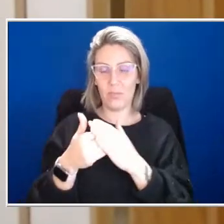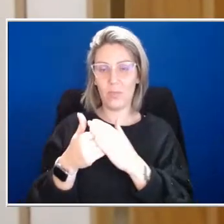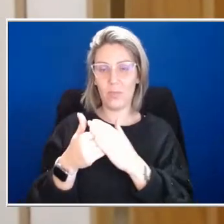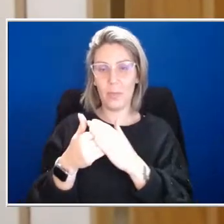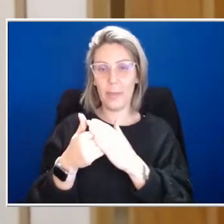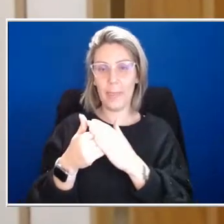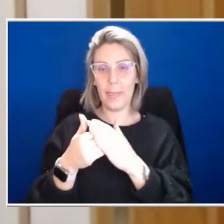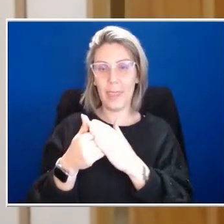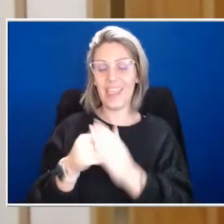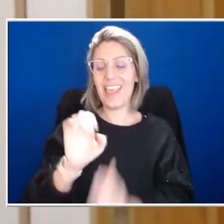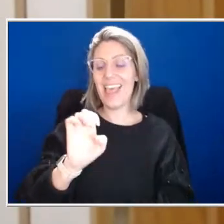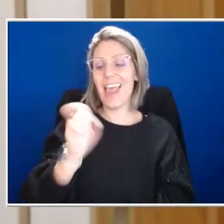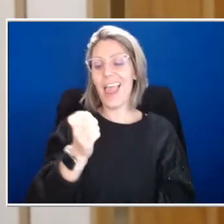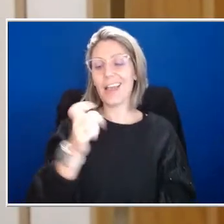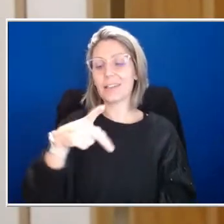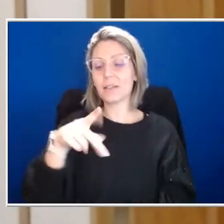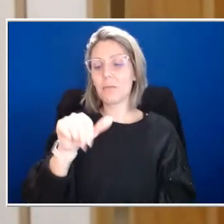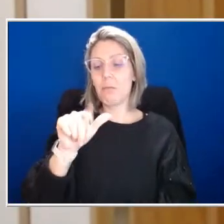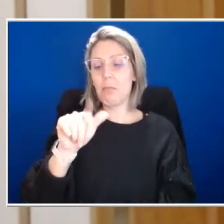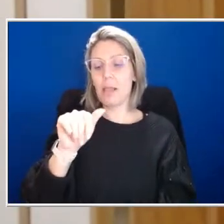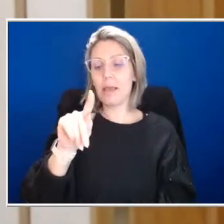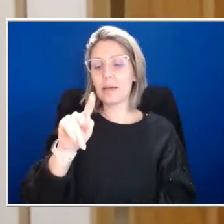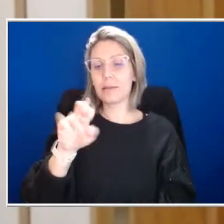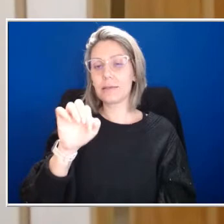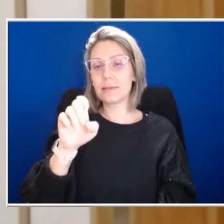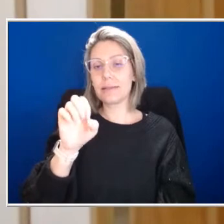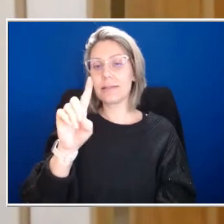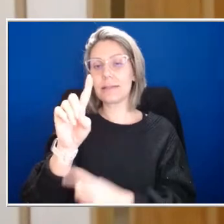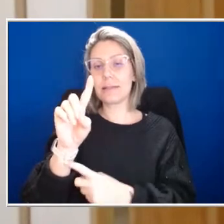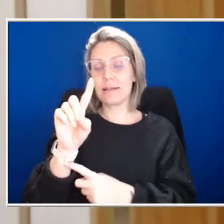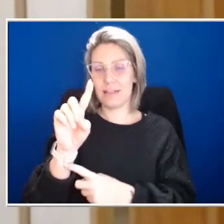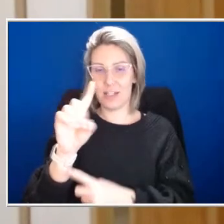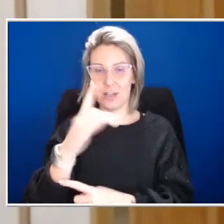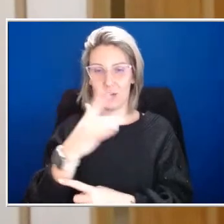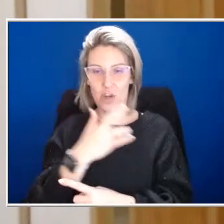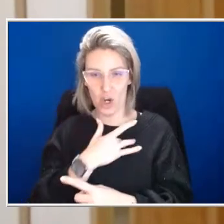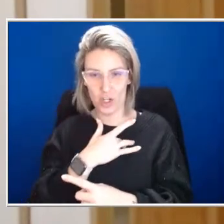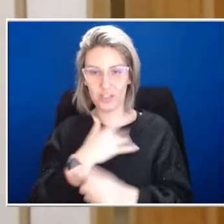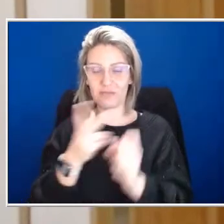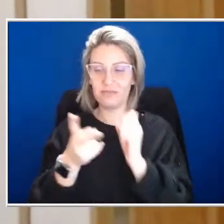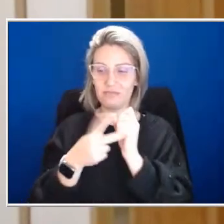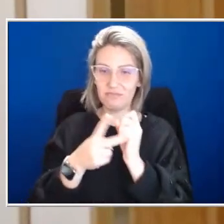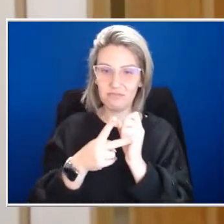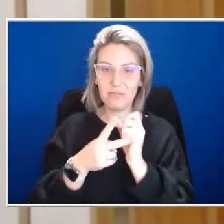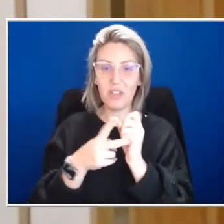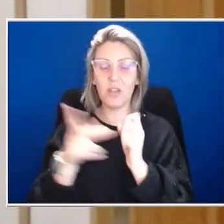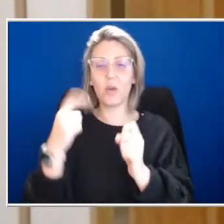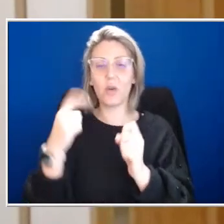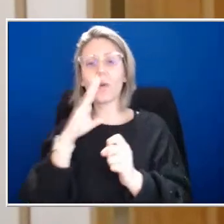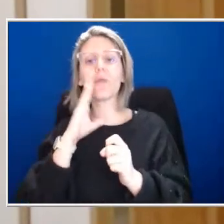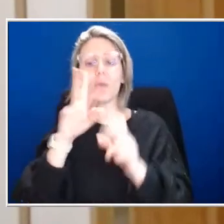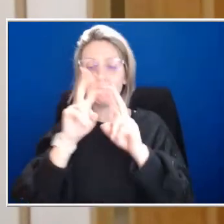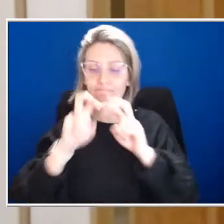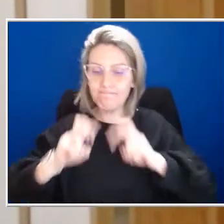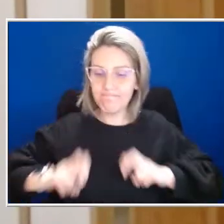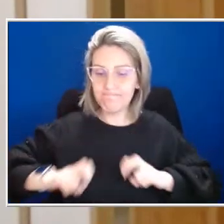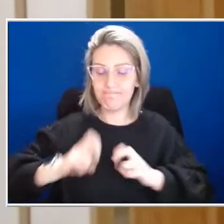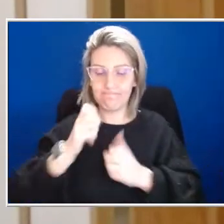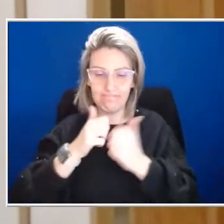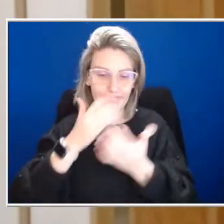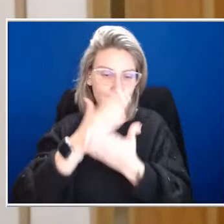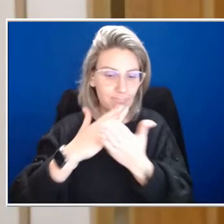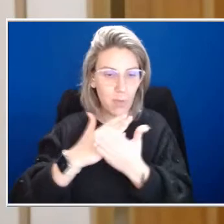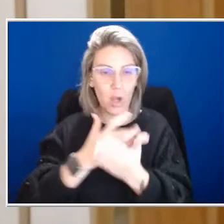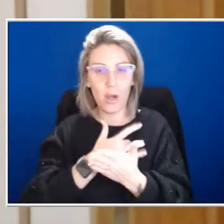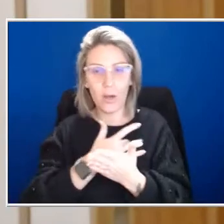explanted hearts. It's a very methodical process. Samples are taken from each part of the heart. Heart still has